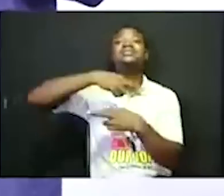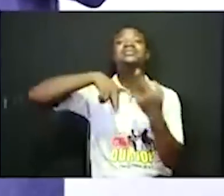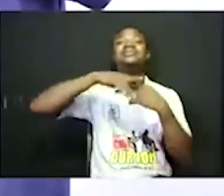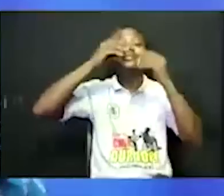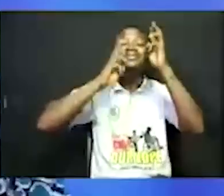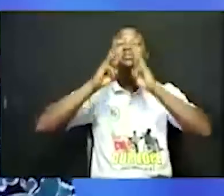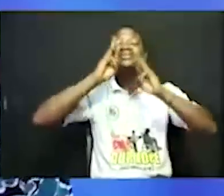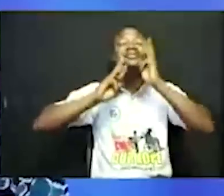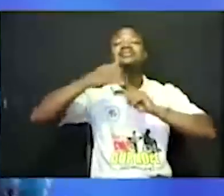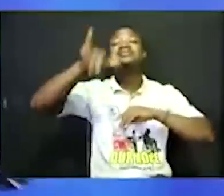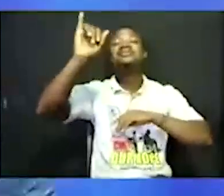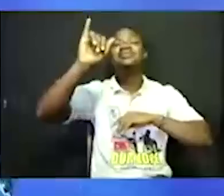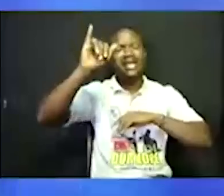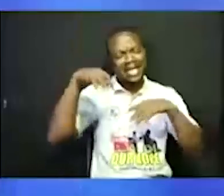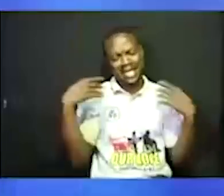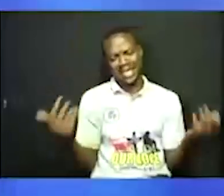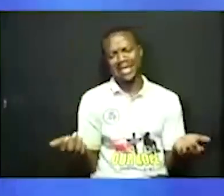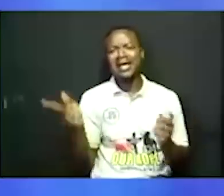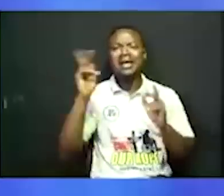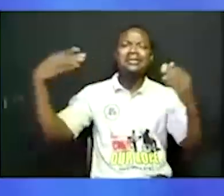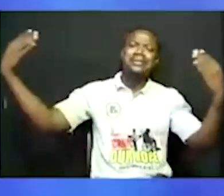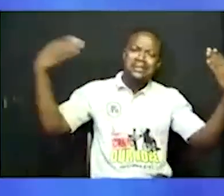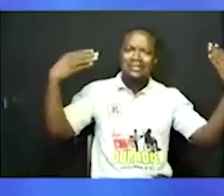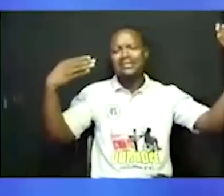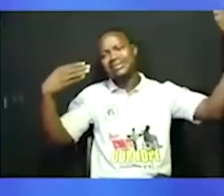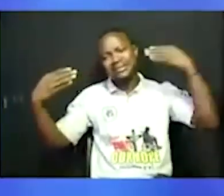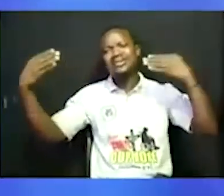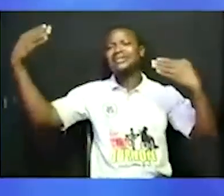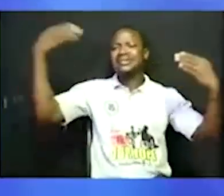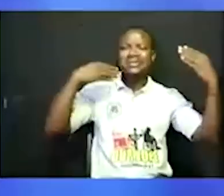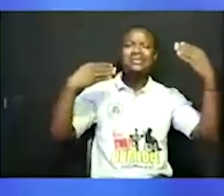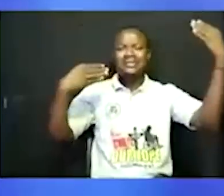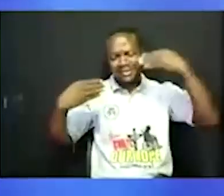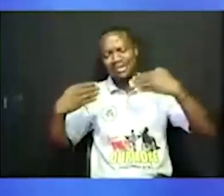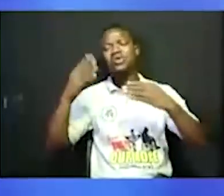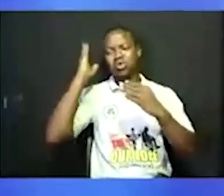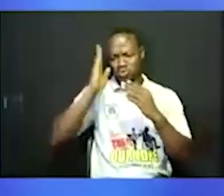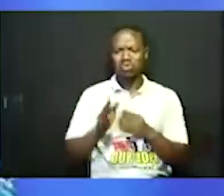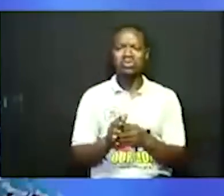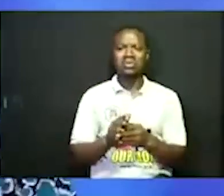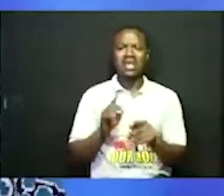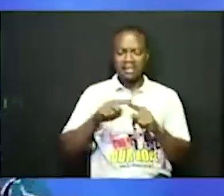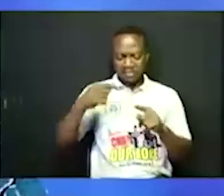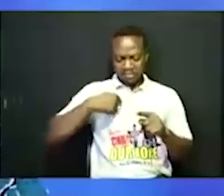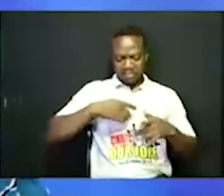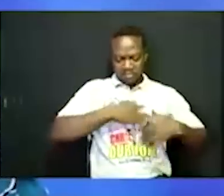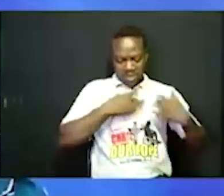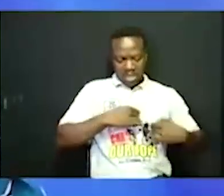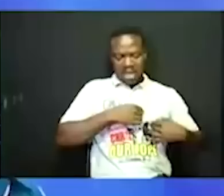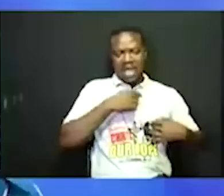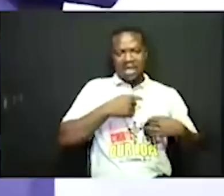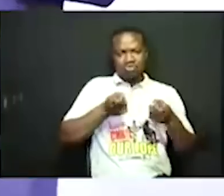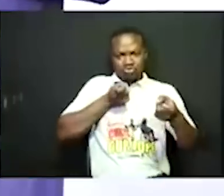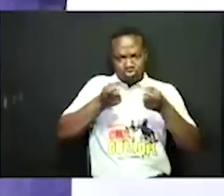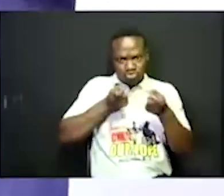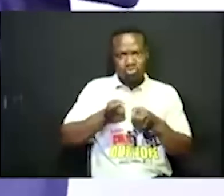kure mu chi. As for offenses, it will come. E mfum ye de kwen bia so e beba. But what I have control over is my own heart. Na ni ametu mi a